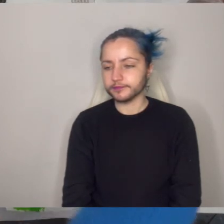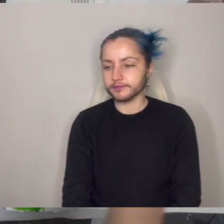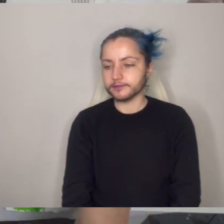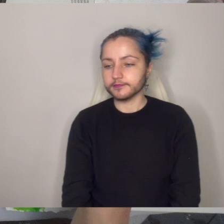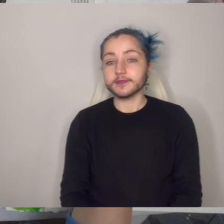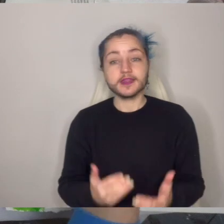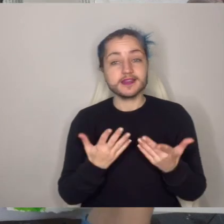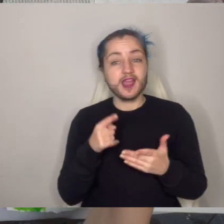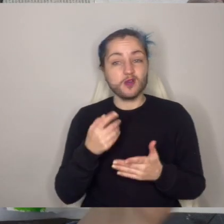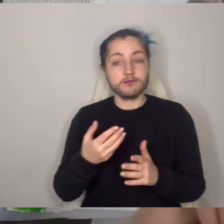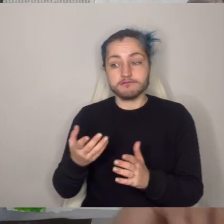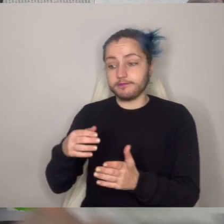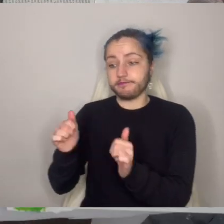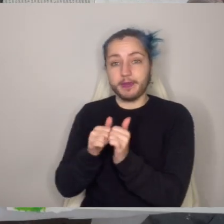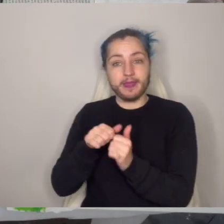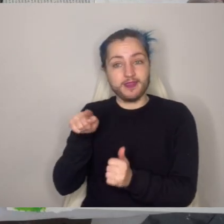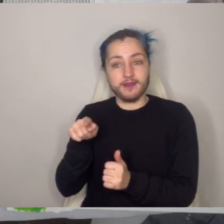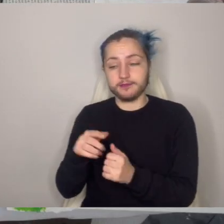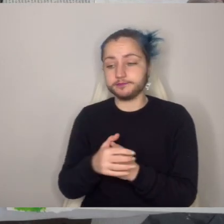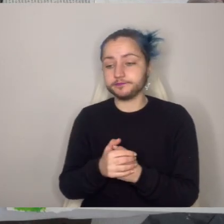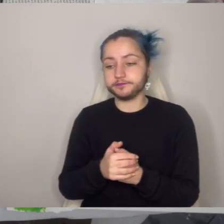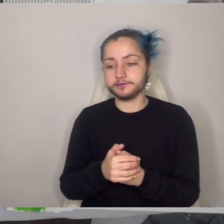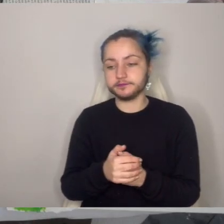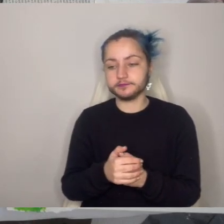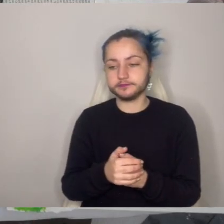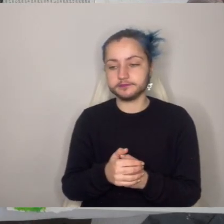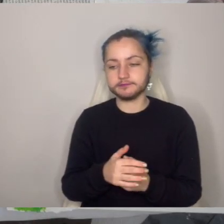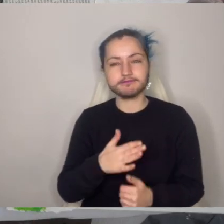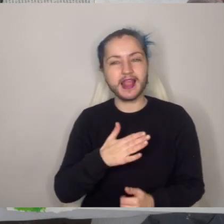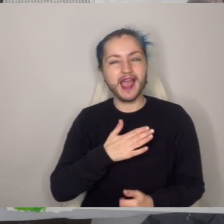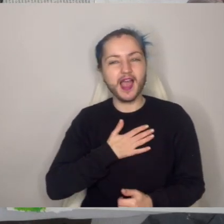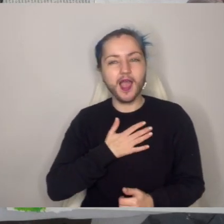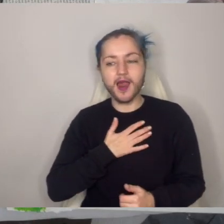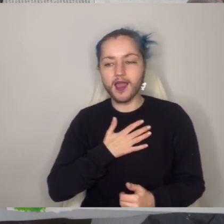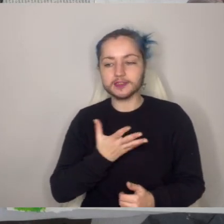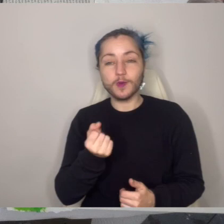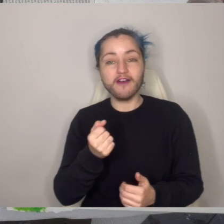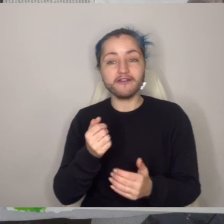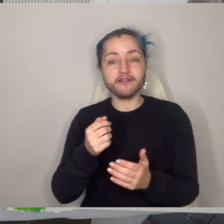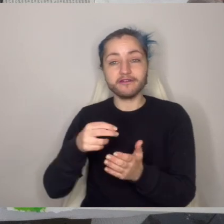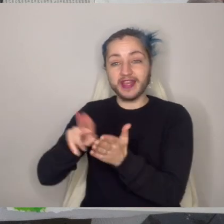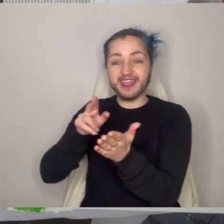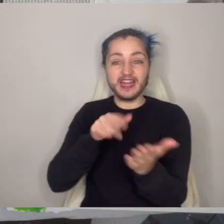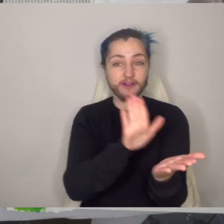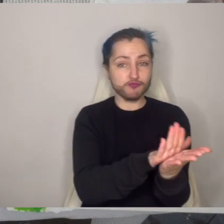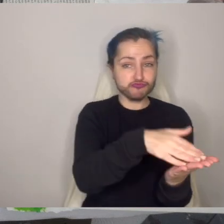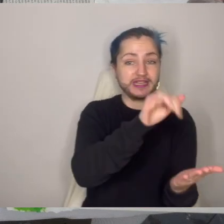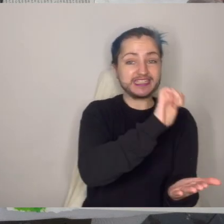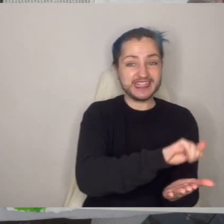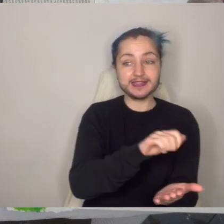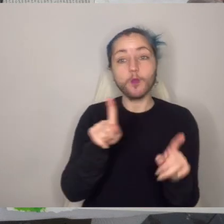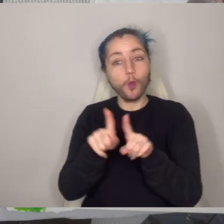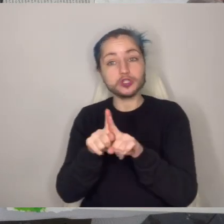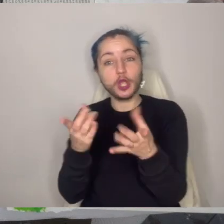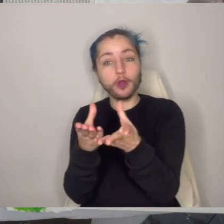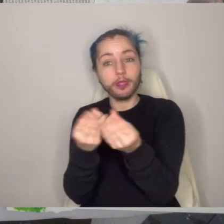And I'm going to come back to these pieces now. I like to have the absence of the leaf